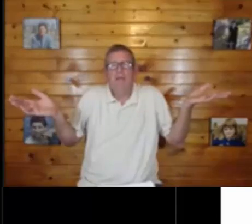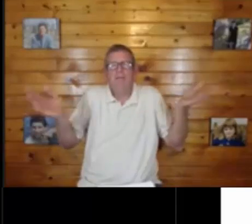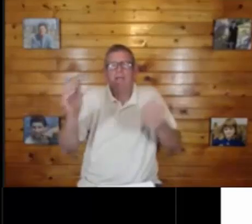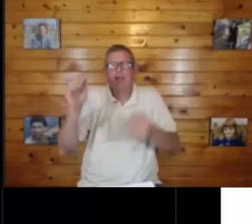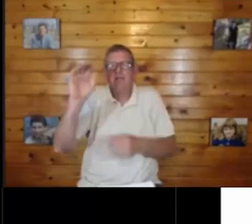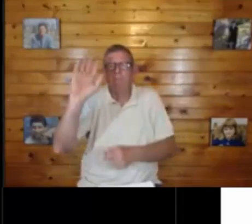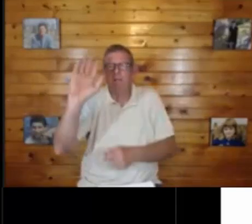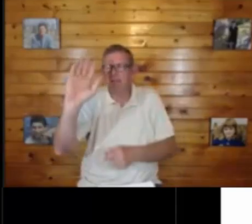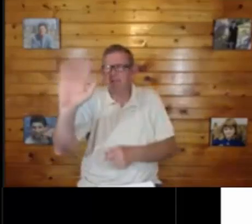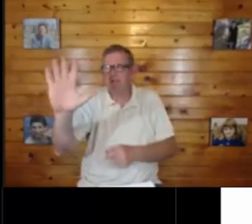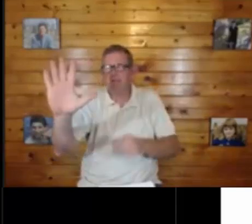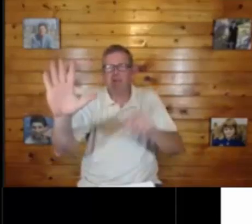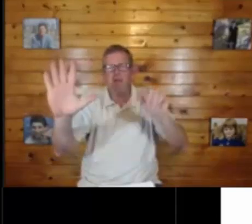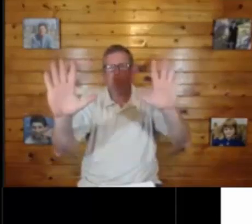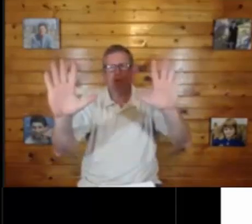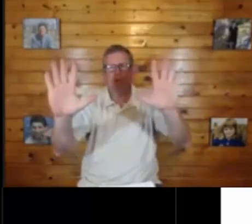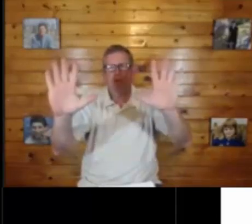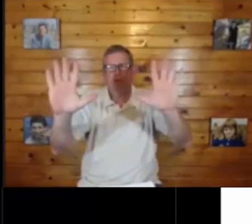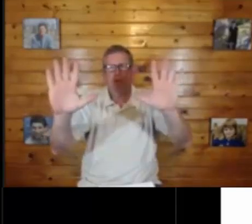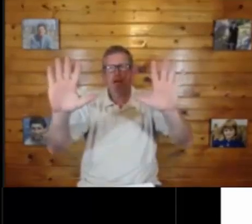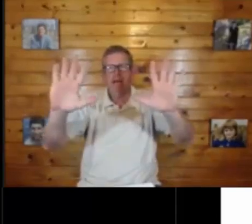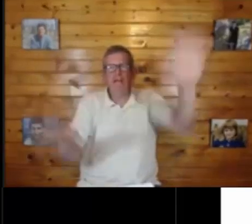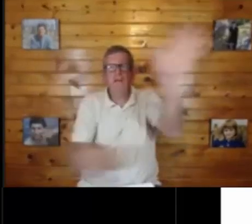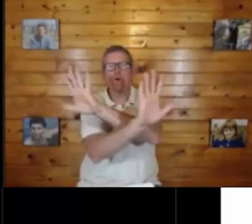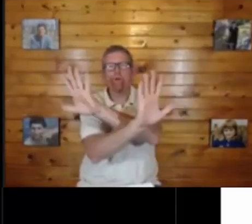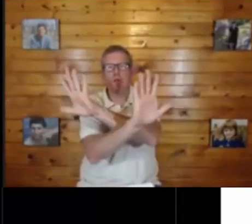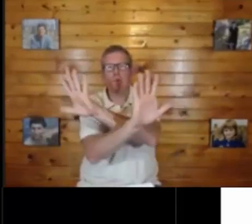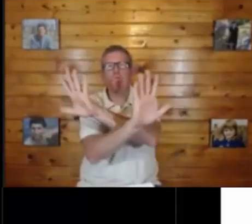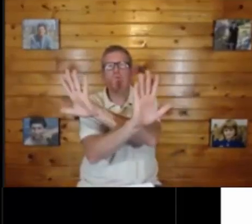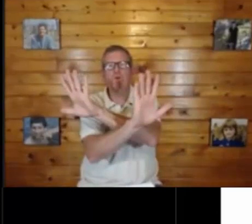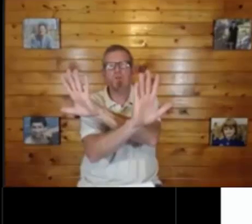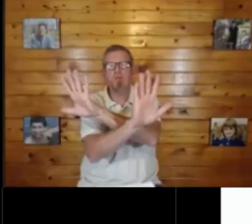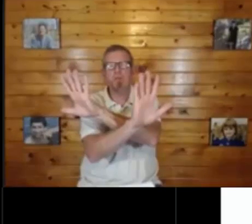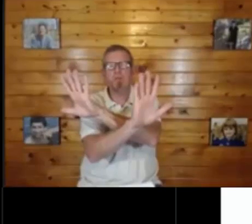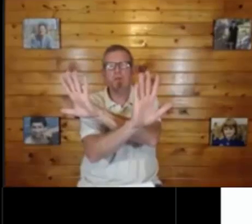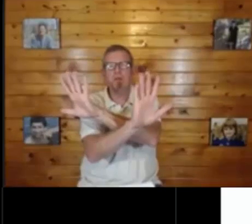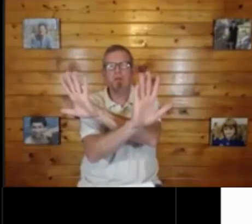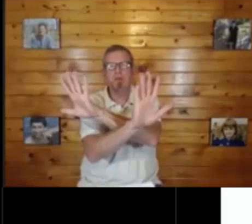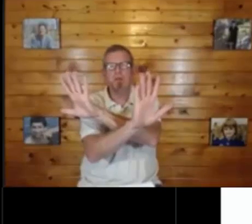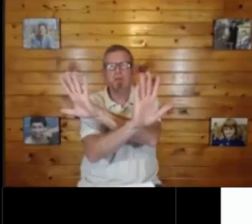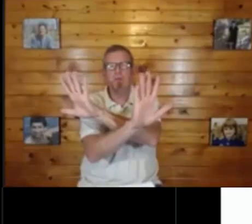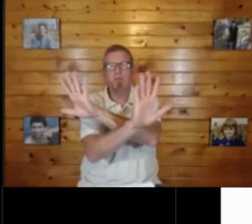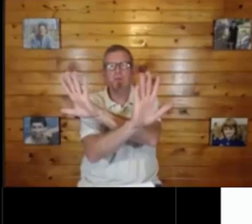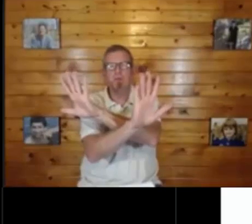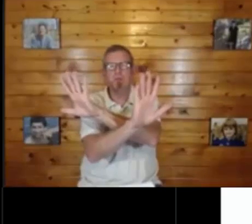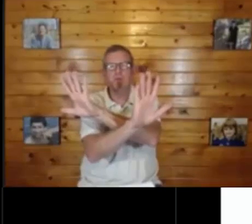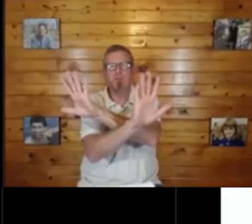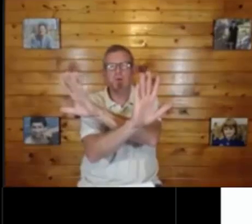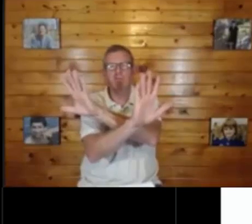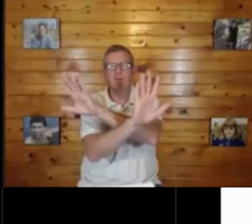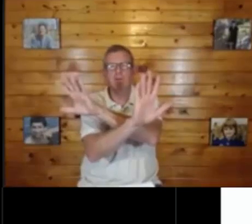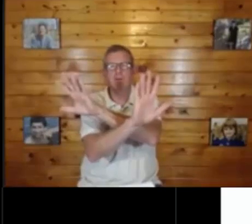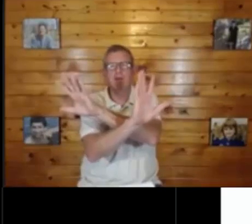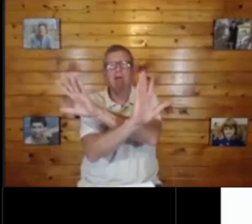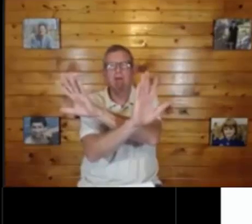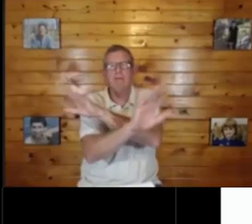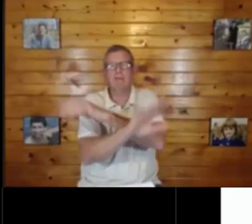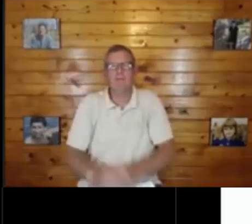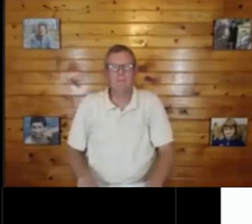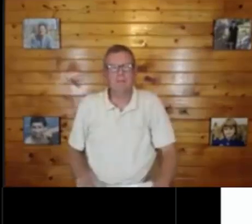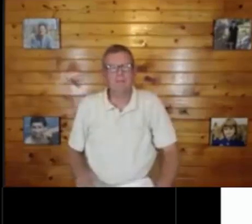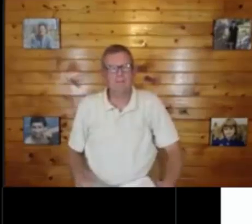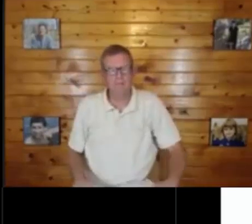of it. The second type takes the subject and the verb and inverts them, reverses them. All right, reverses, puts the verb first